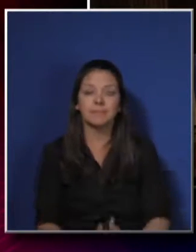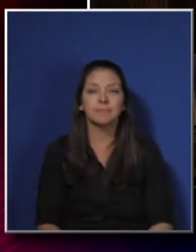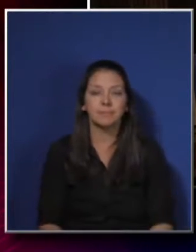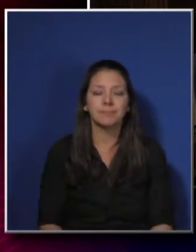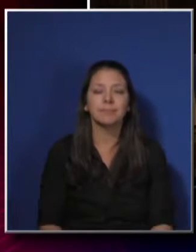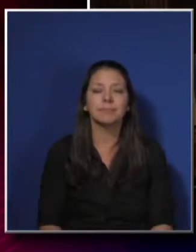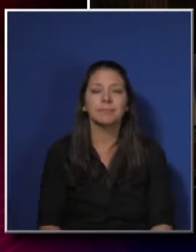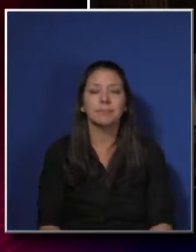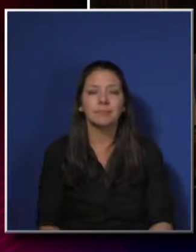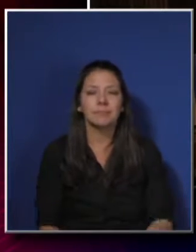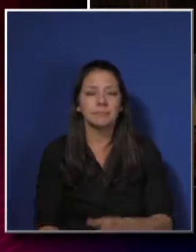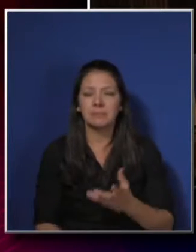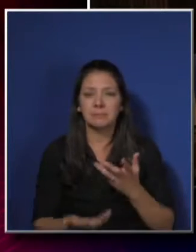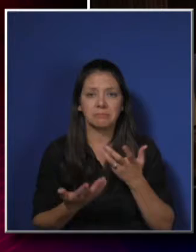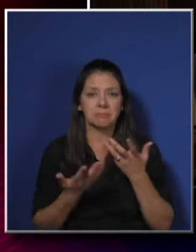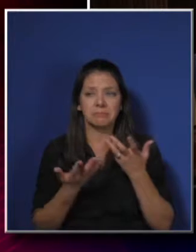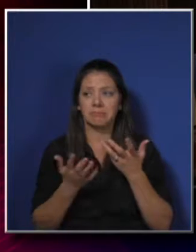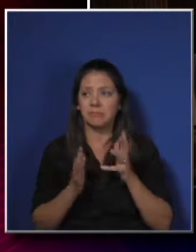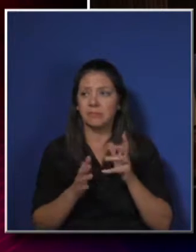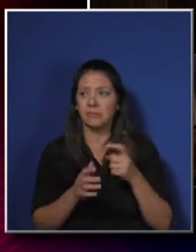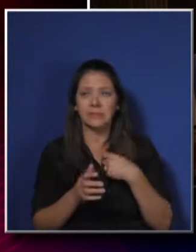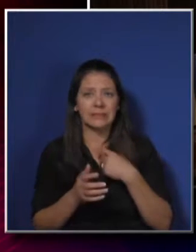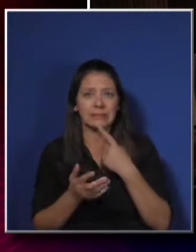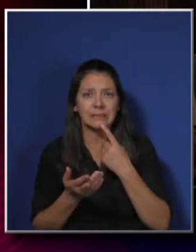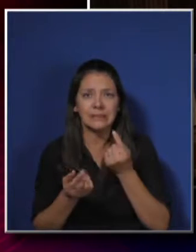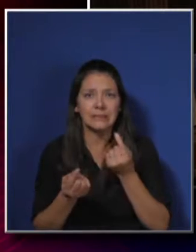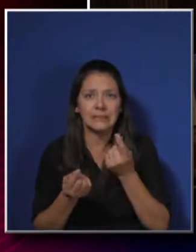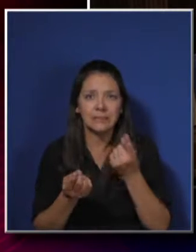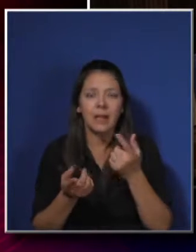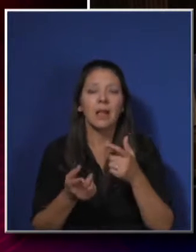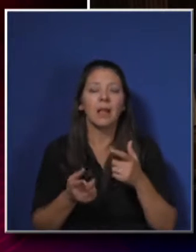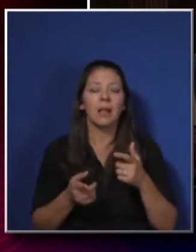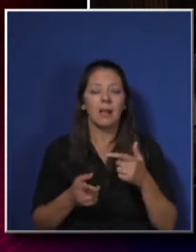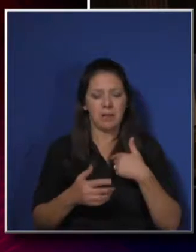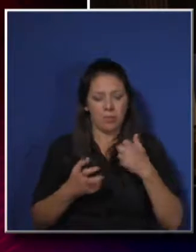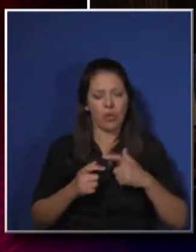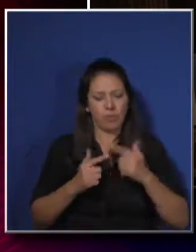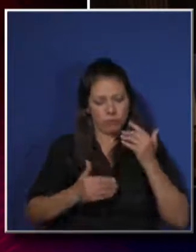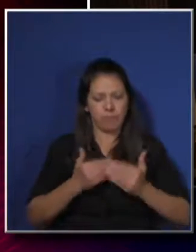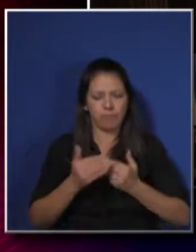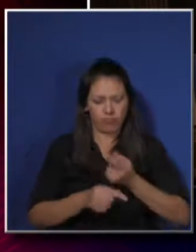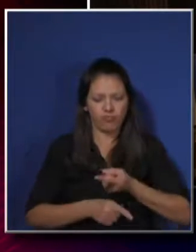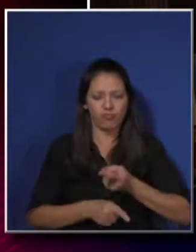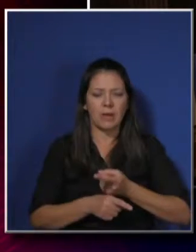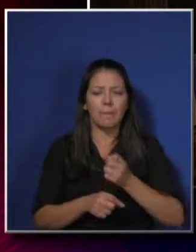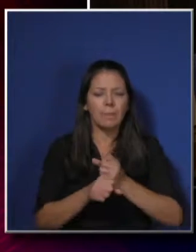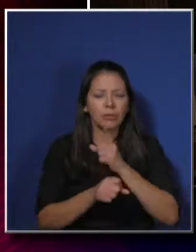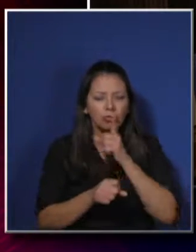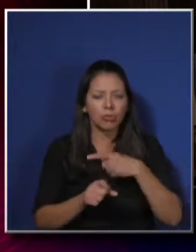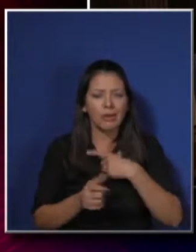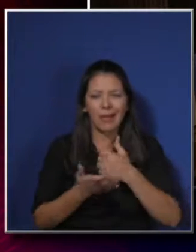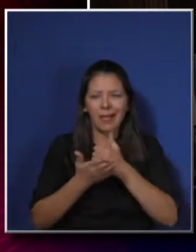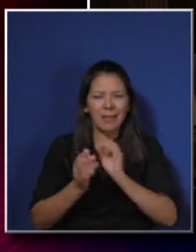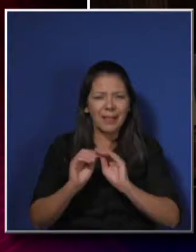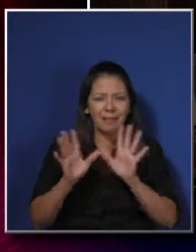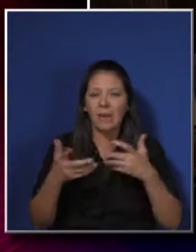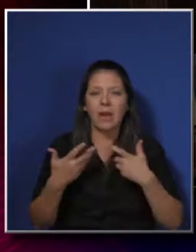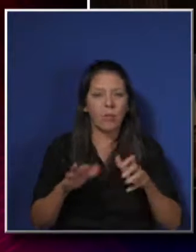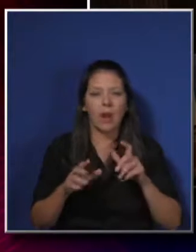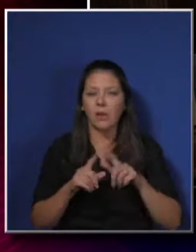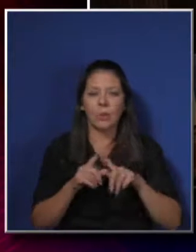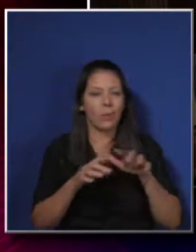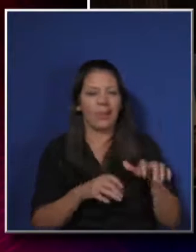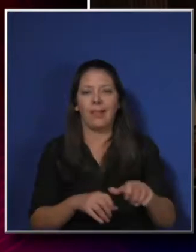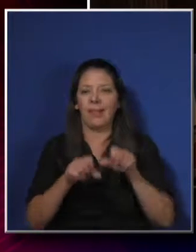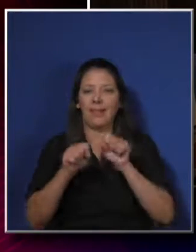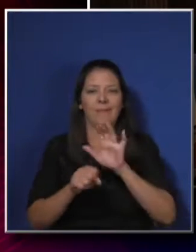Anything else I should add to that? Procedurally, I want to do this right, so you can, and maybe I can help clarify, but I don't want to take Yes, over your amendment. thank you.